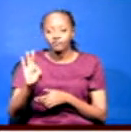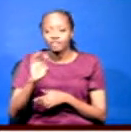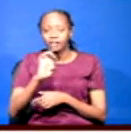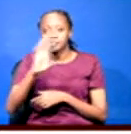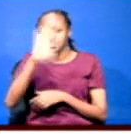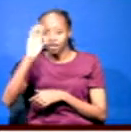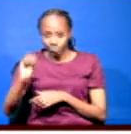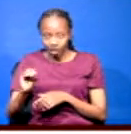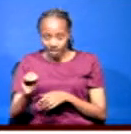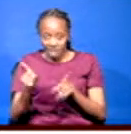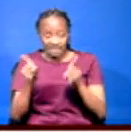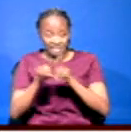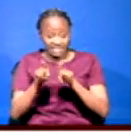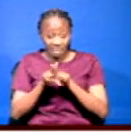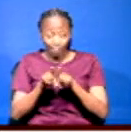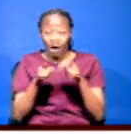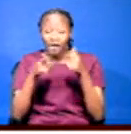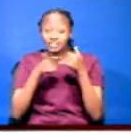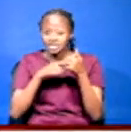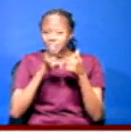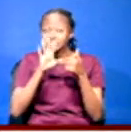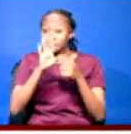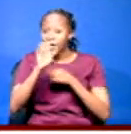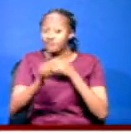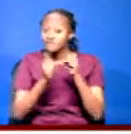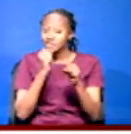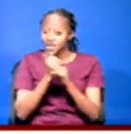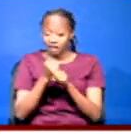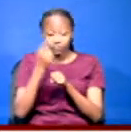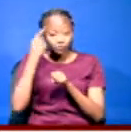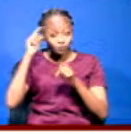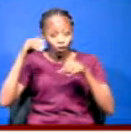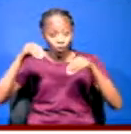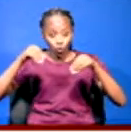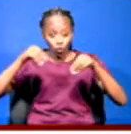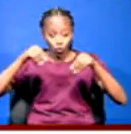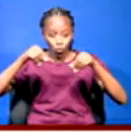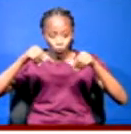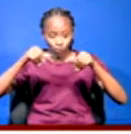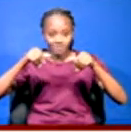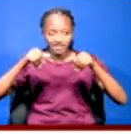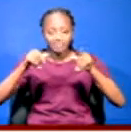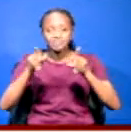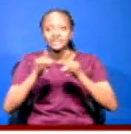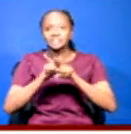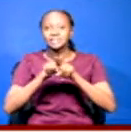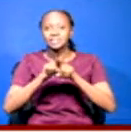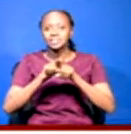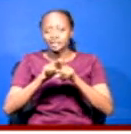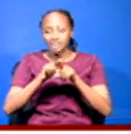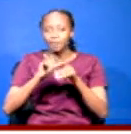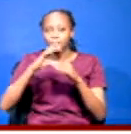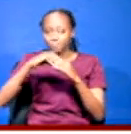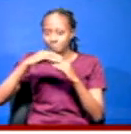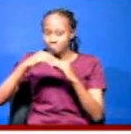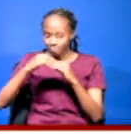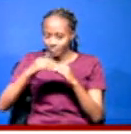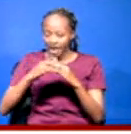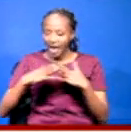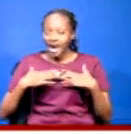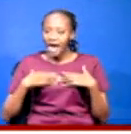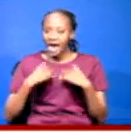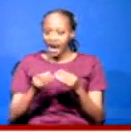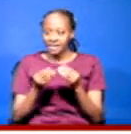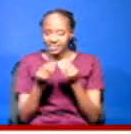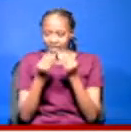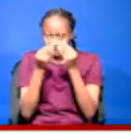and it's over 65 years of quality and innovative public and community health intervention and training.